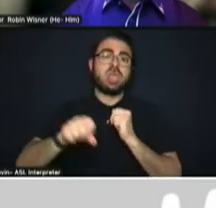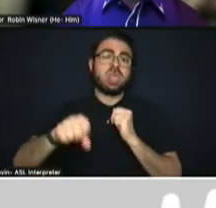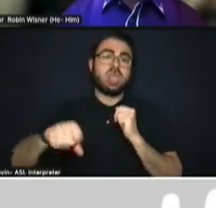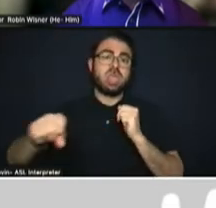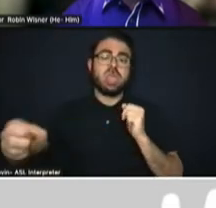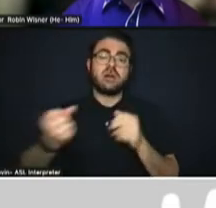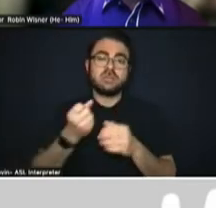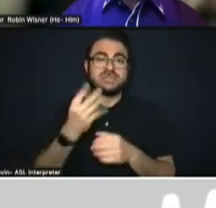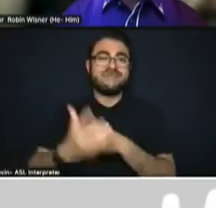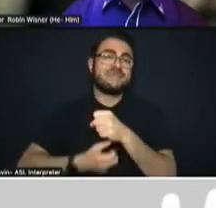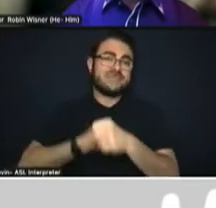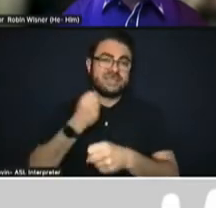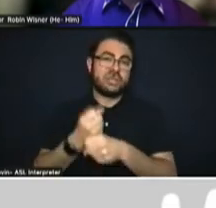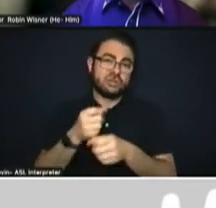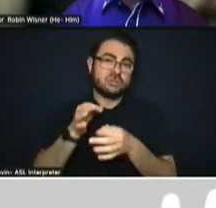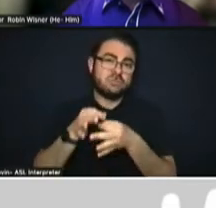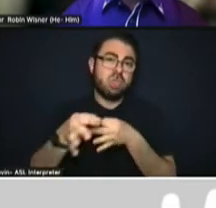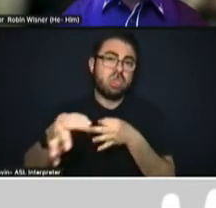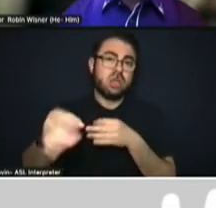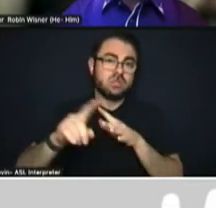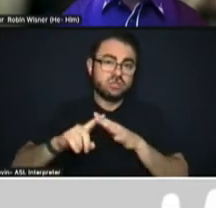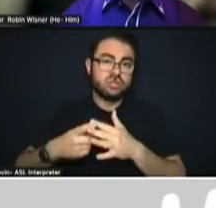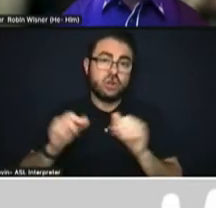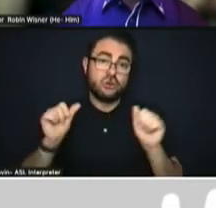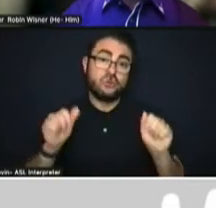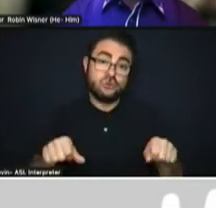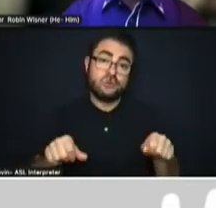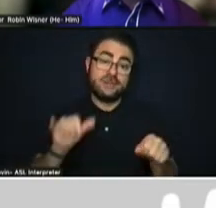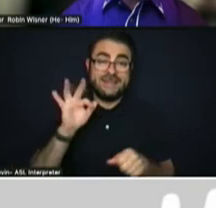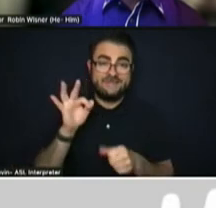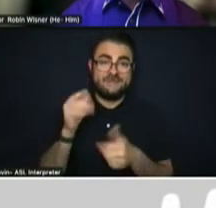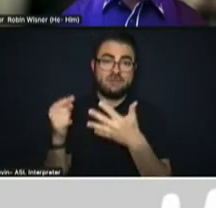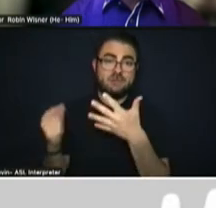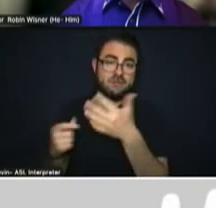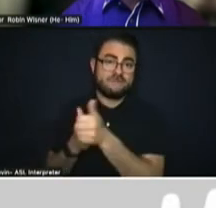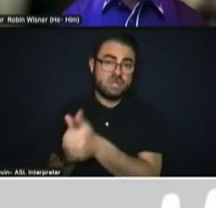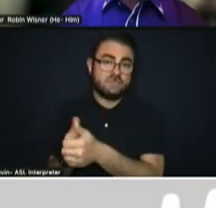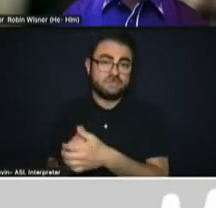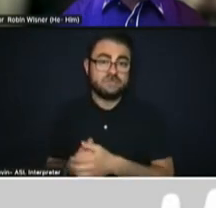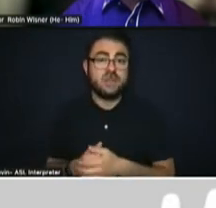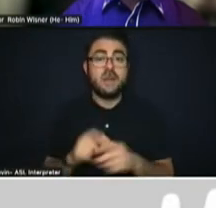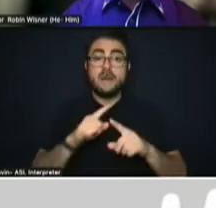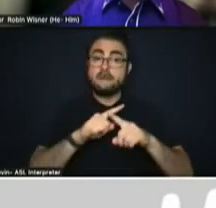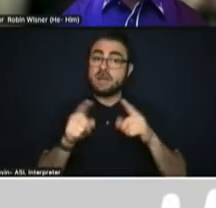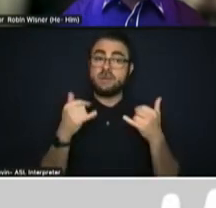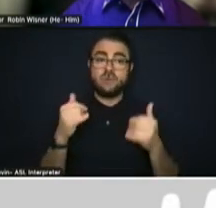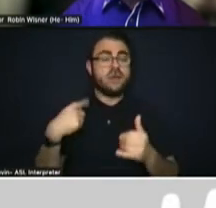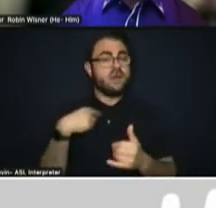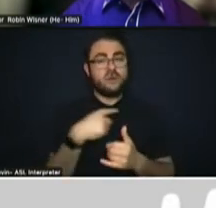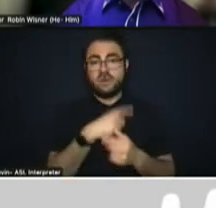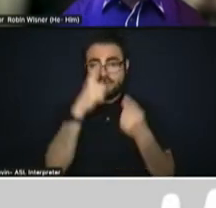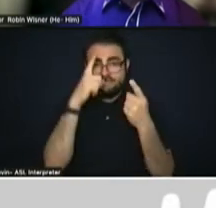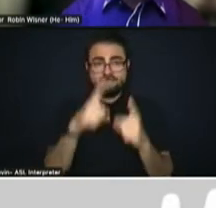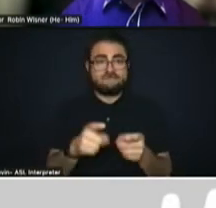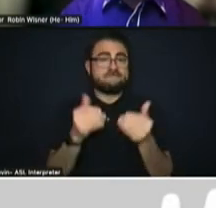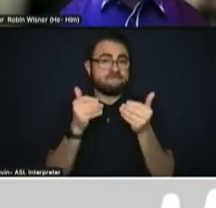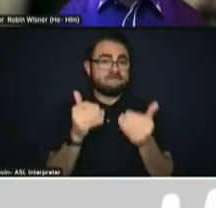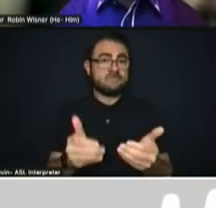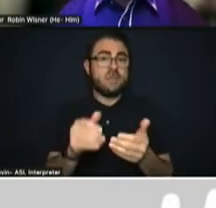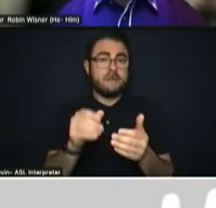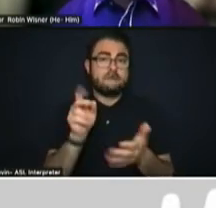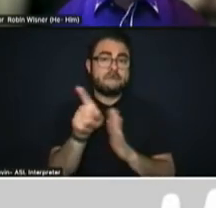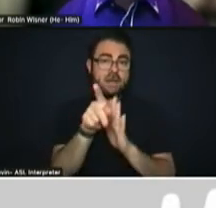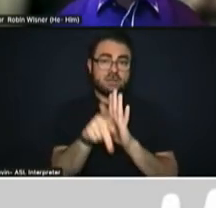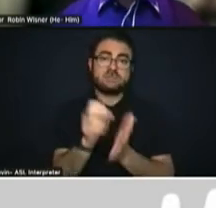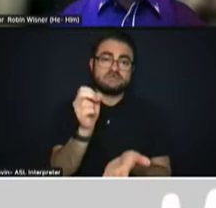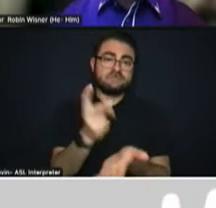And so in that respect, we are, you know, proceeding, you know, with a policy approval for this pilot.